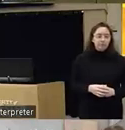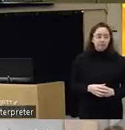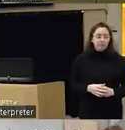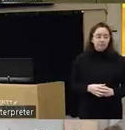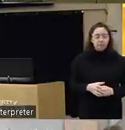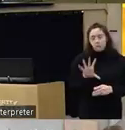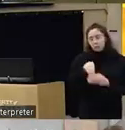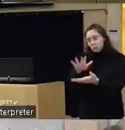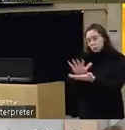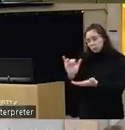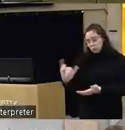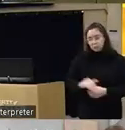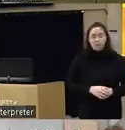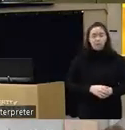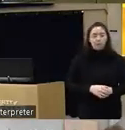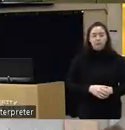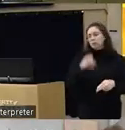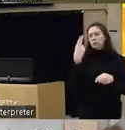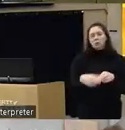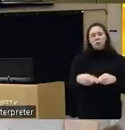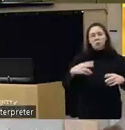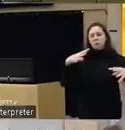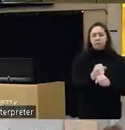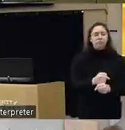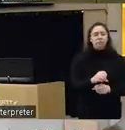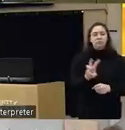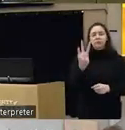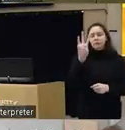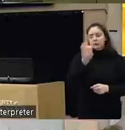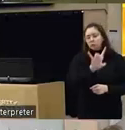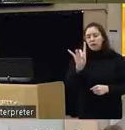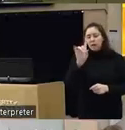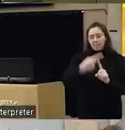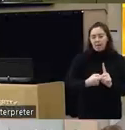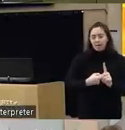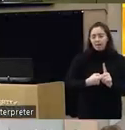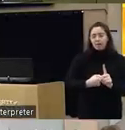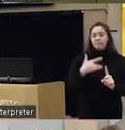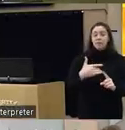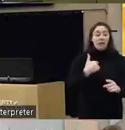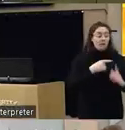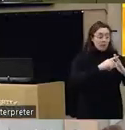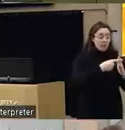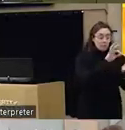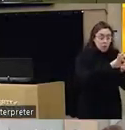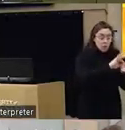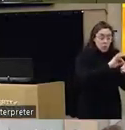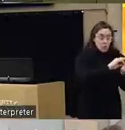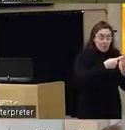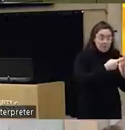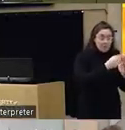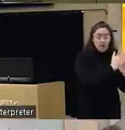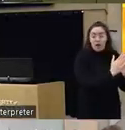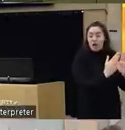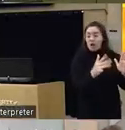They offer brief 6 to 8 months interventions with a treat to target approach. So they'll get a baseline score and then track it over time for